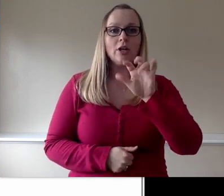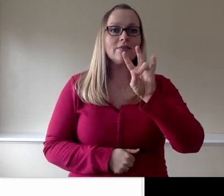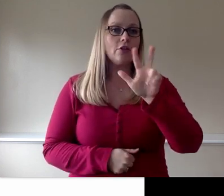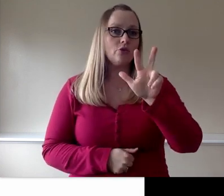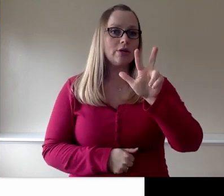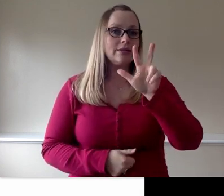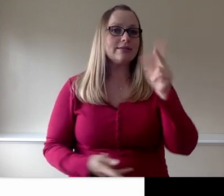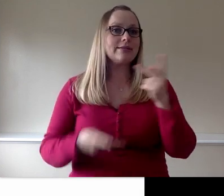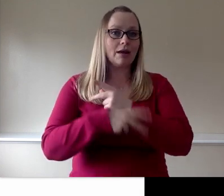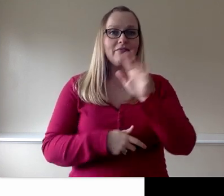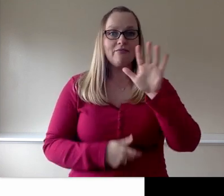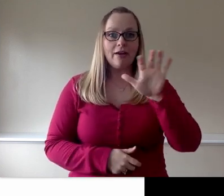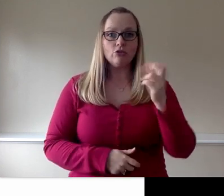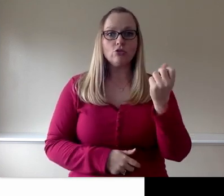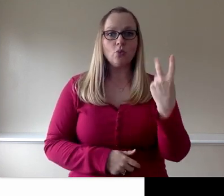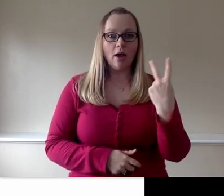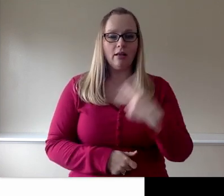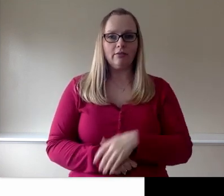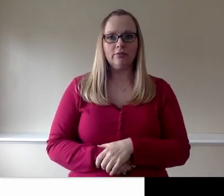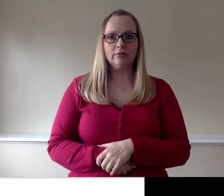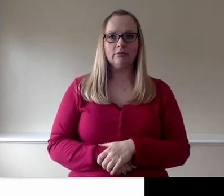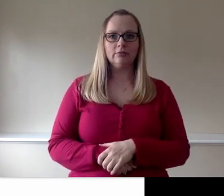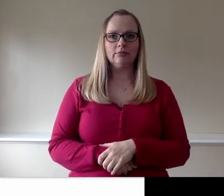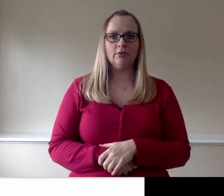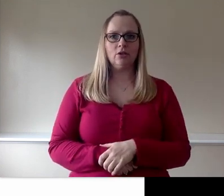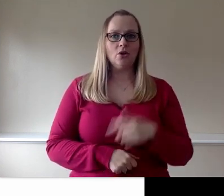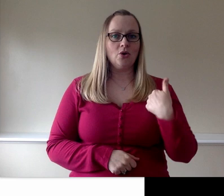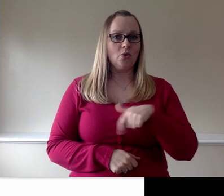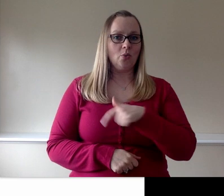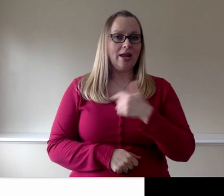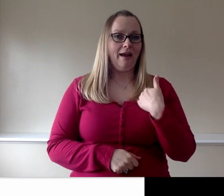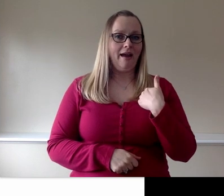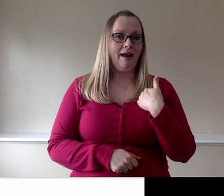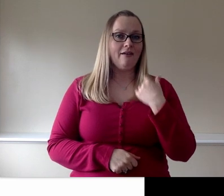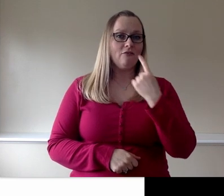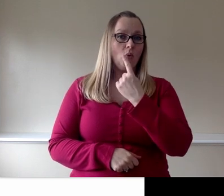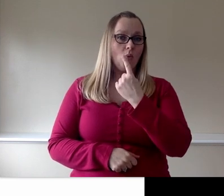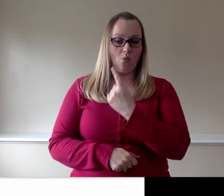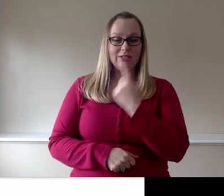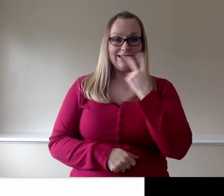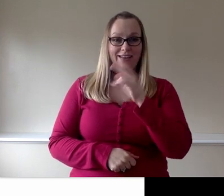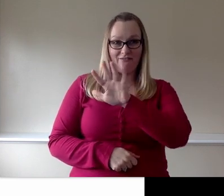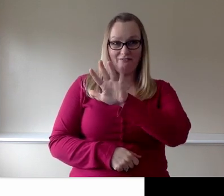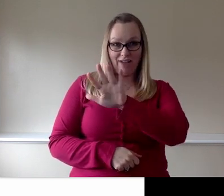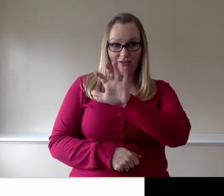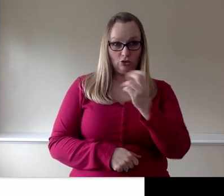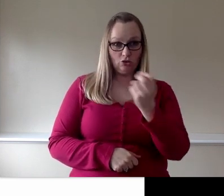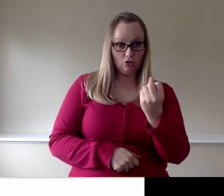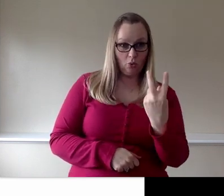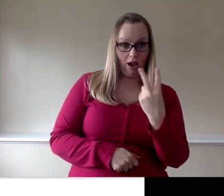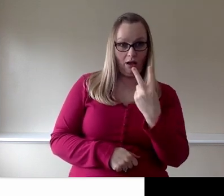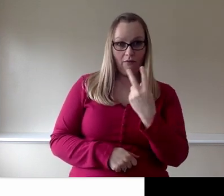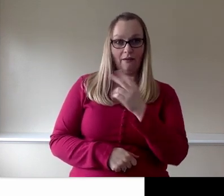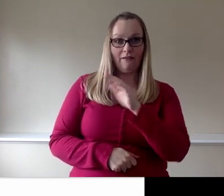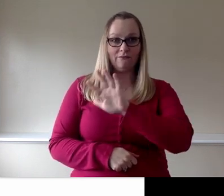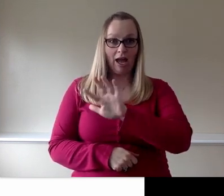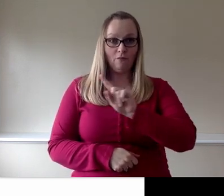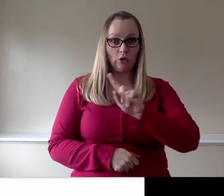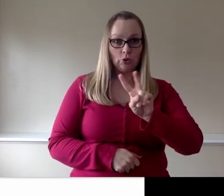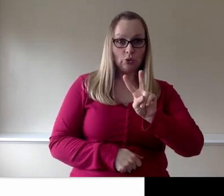373 times 512. Knowing that we have 1, 2, 3 numbers on the bottom of our question, we should